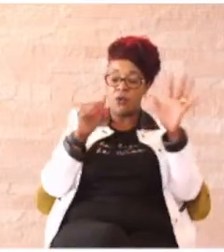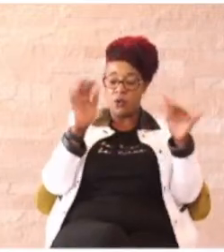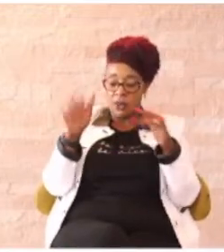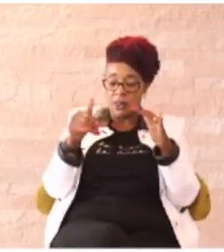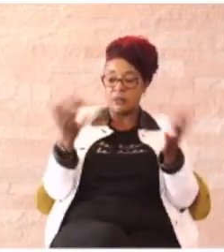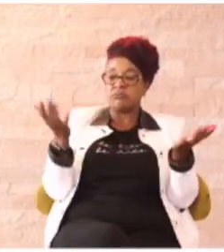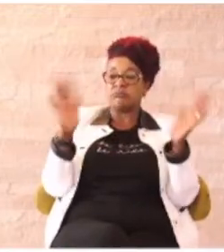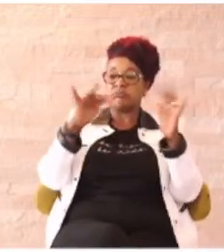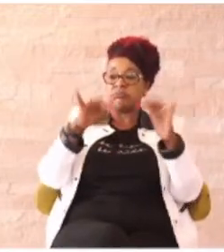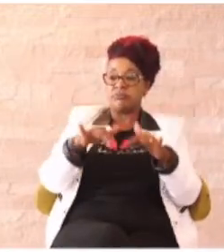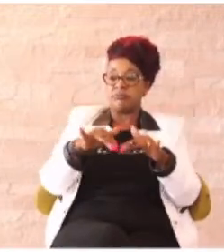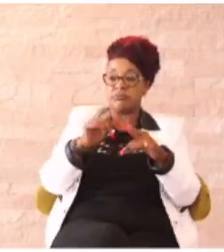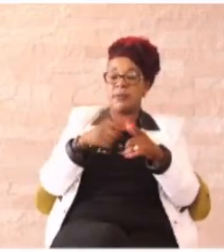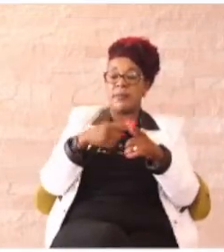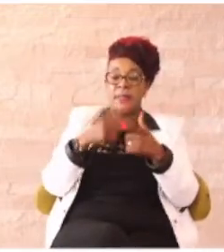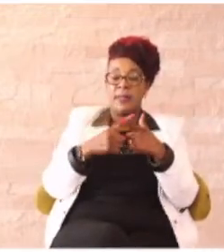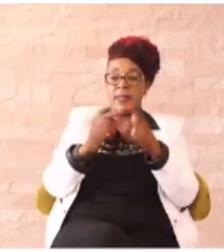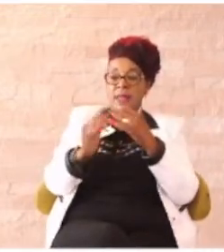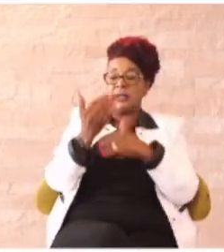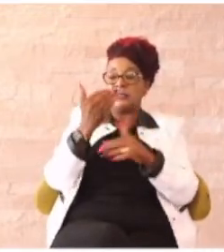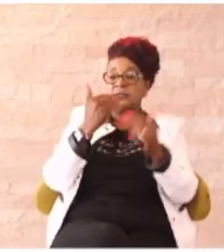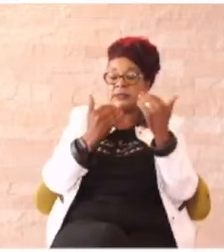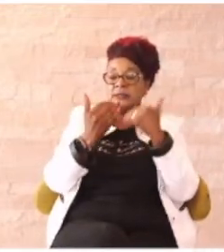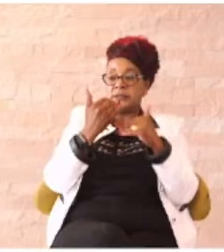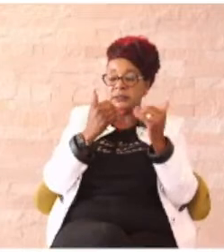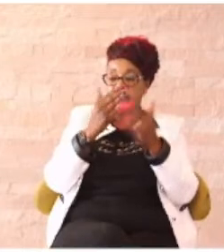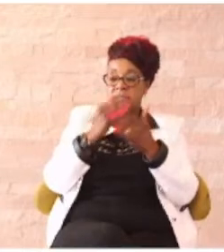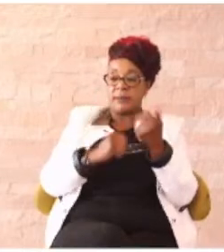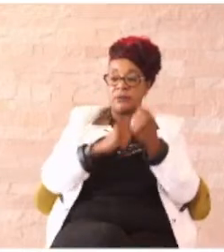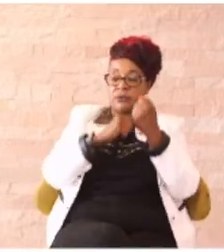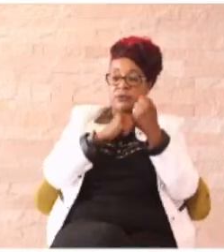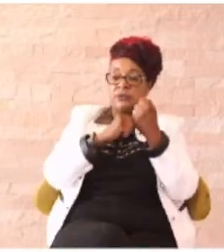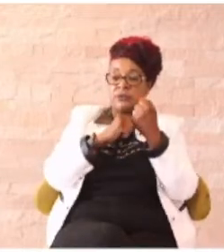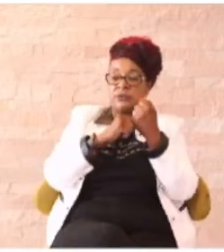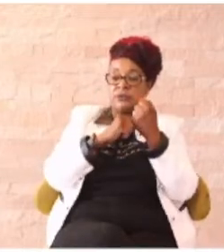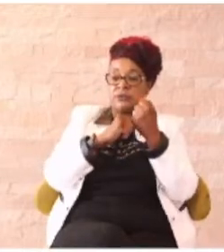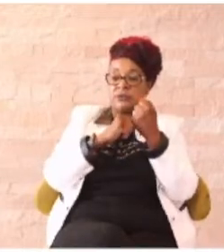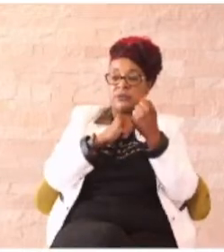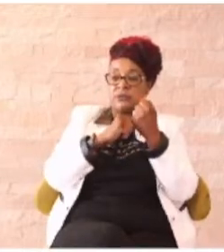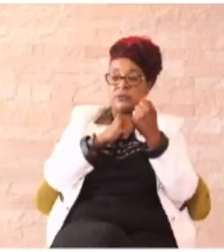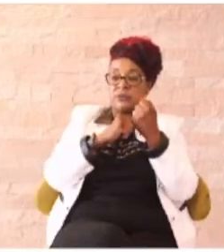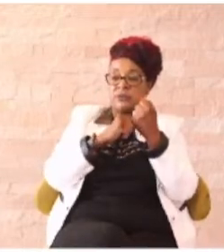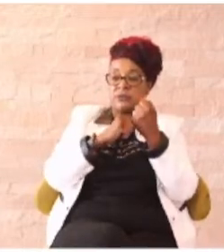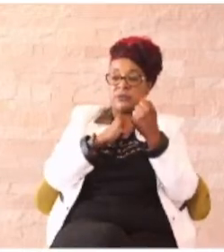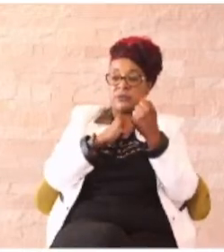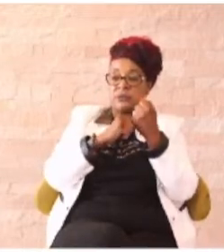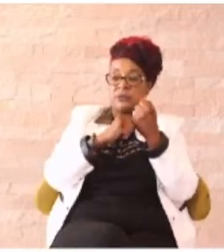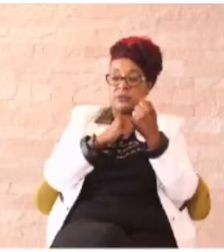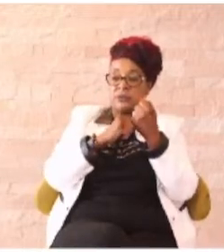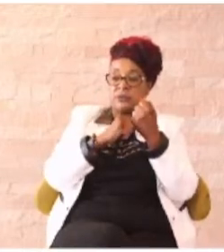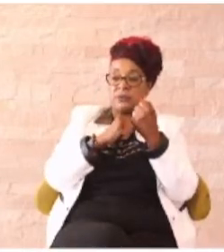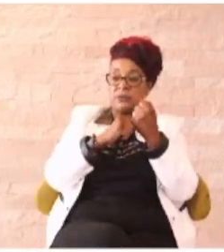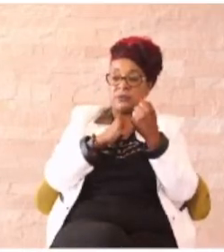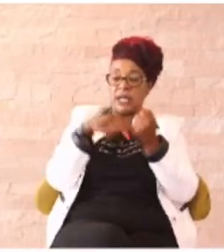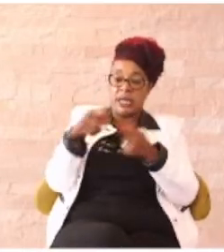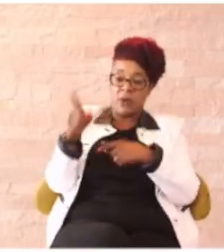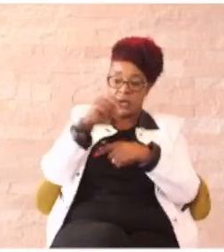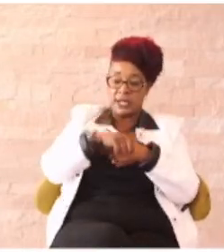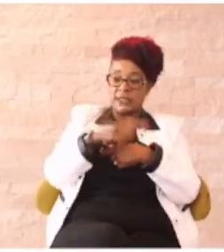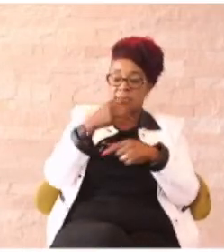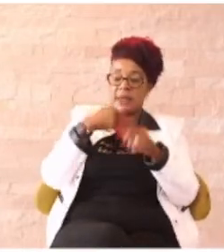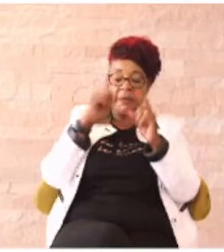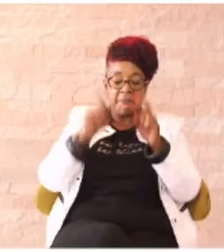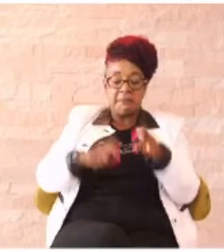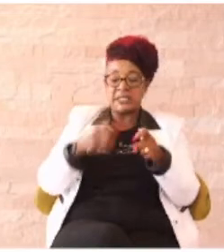the rights, then they come and ask us support. And these days they became stronger and they have